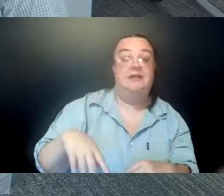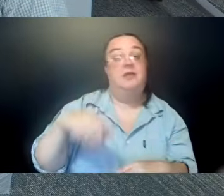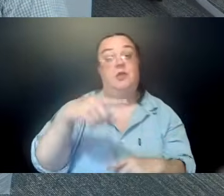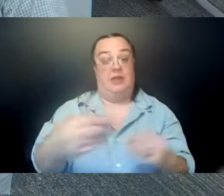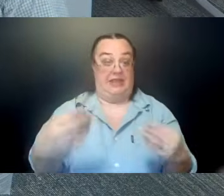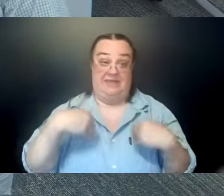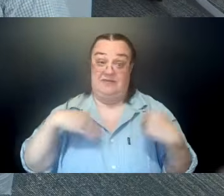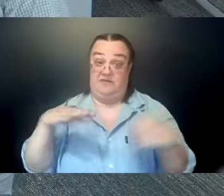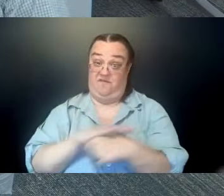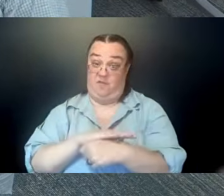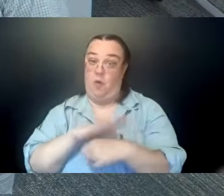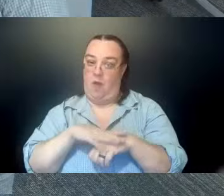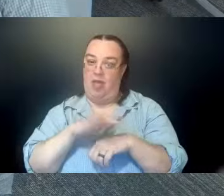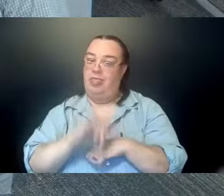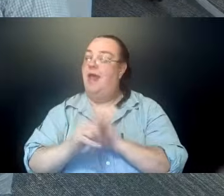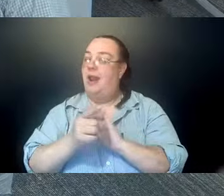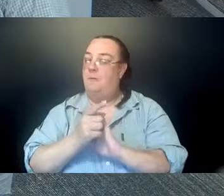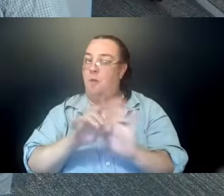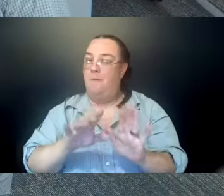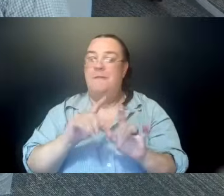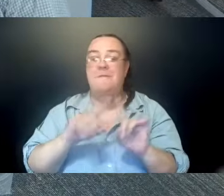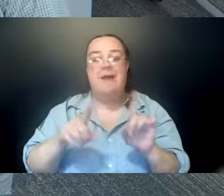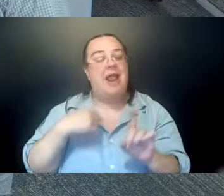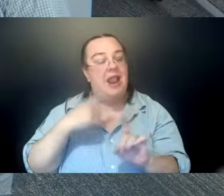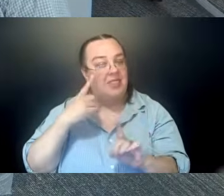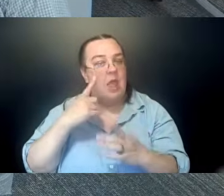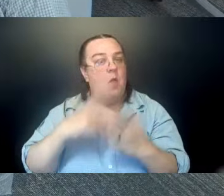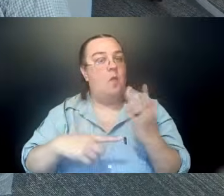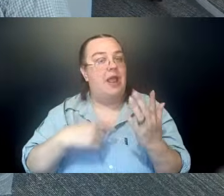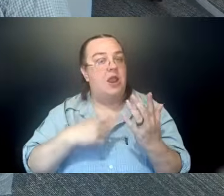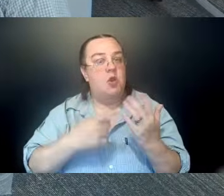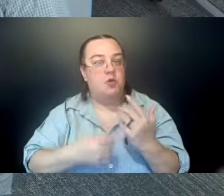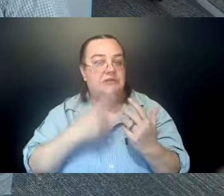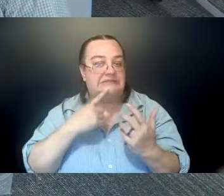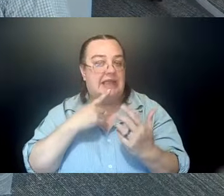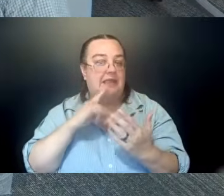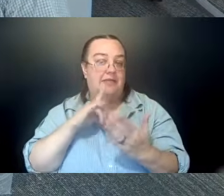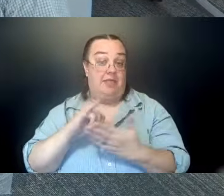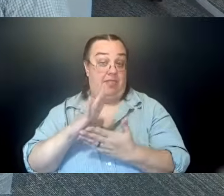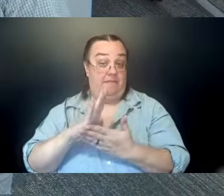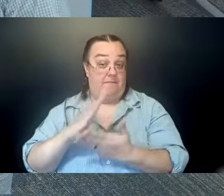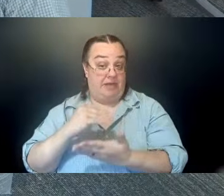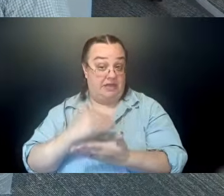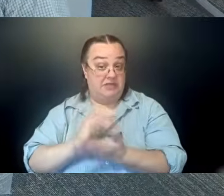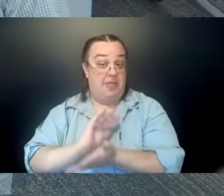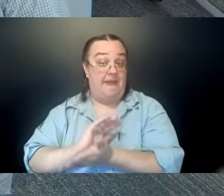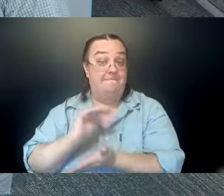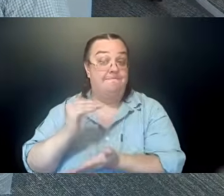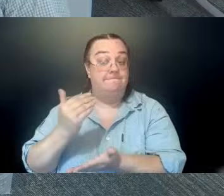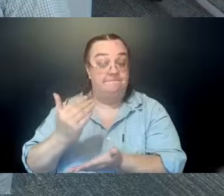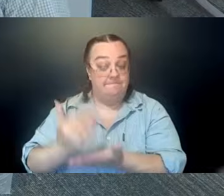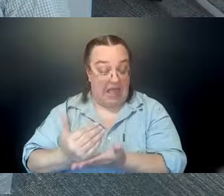briefing on that in just a moment. But I think what I hear you saying is that the budget, the amount that we are